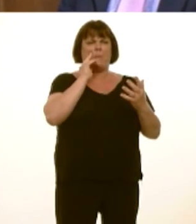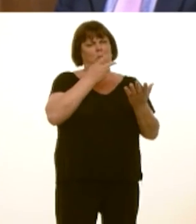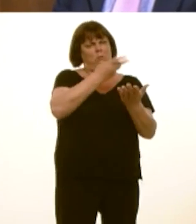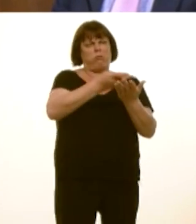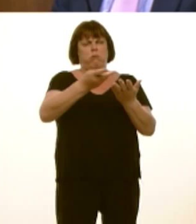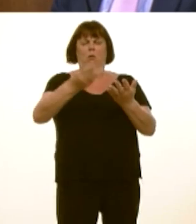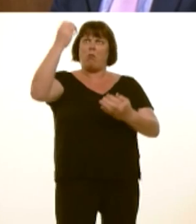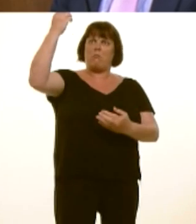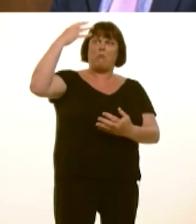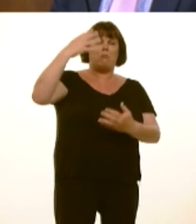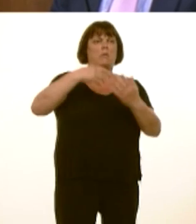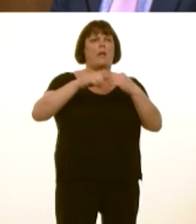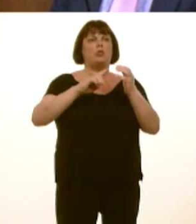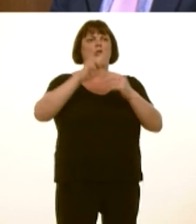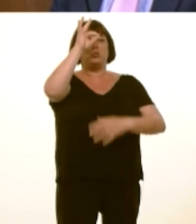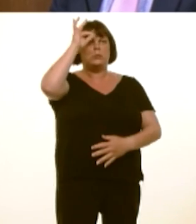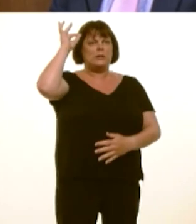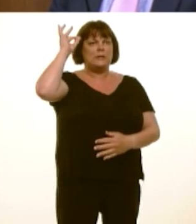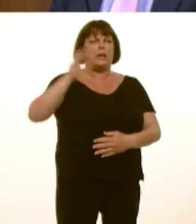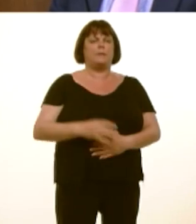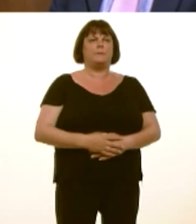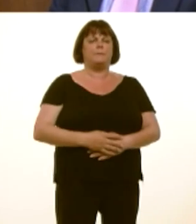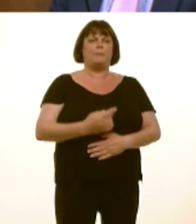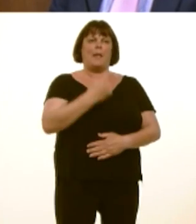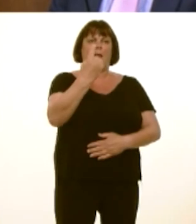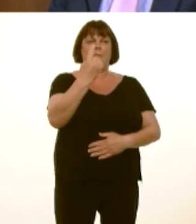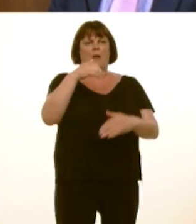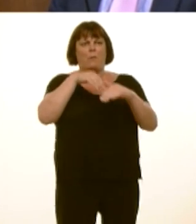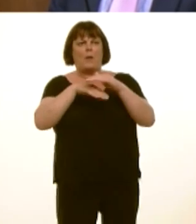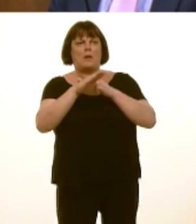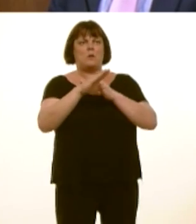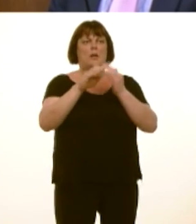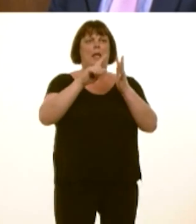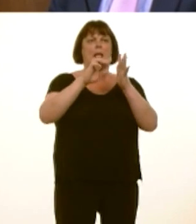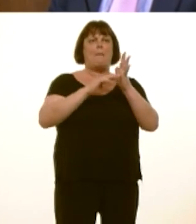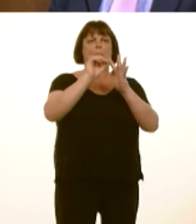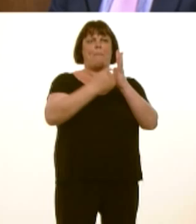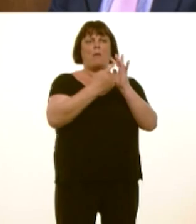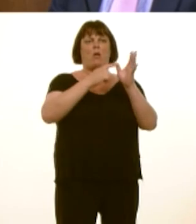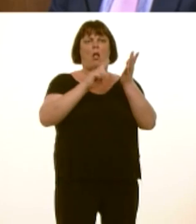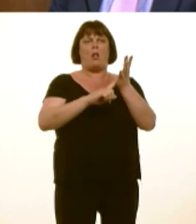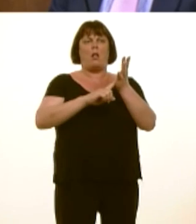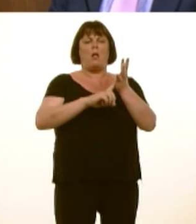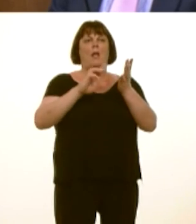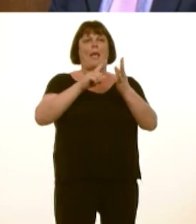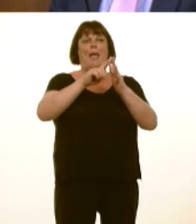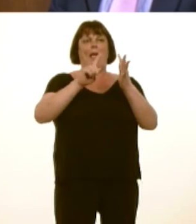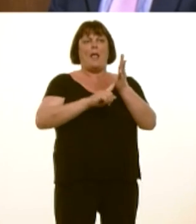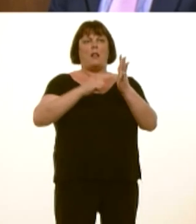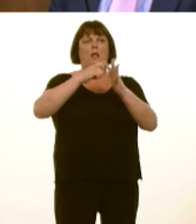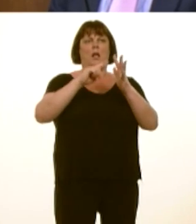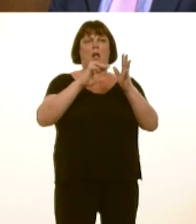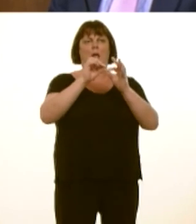Tunisia. He continued his attack into the Imperial Marhaba Hotel and onto the streets, where he was shot dead